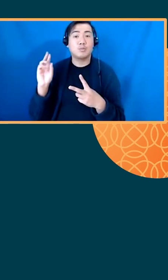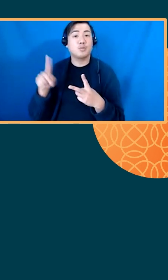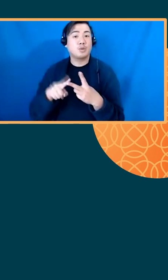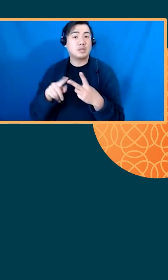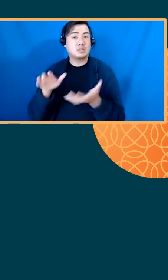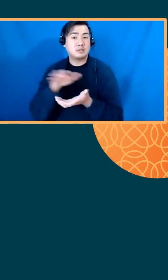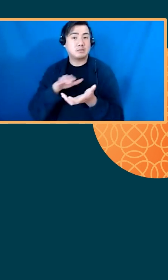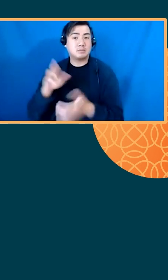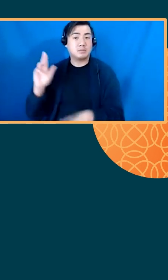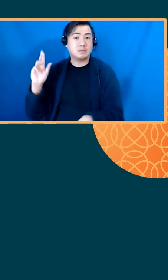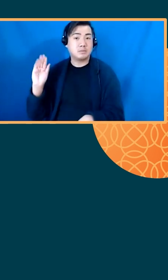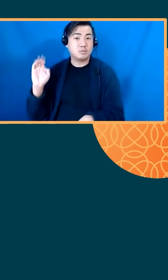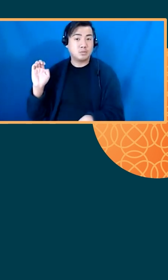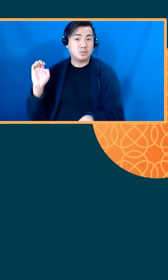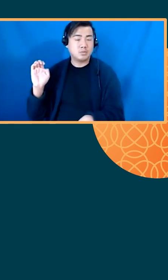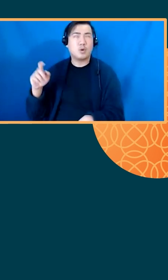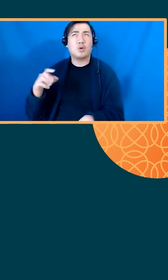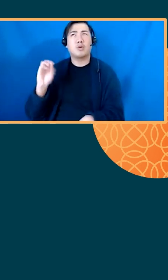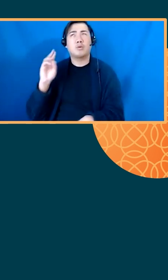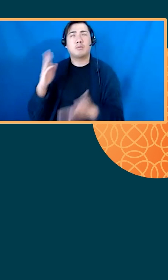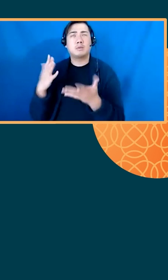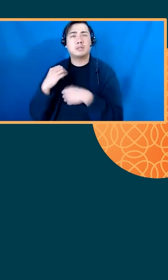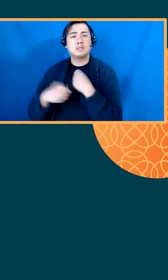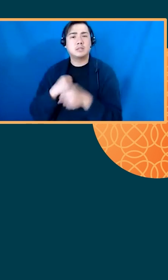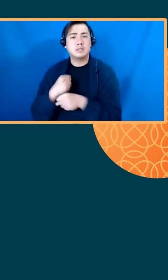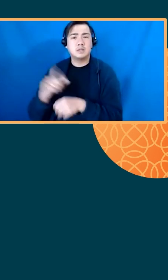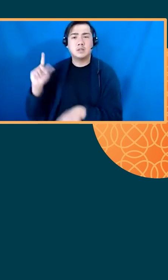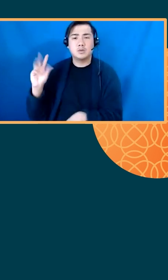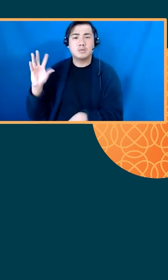race, or maybe it was by 2050, but